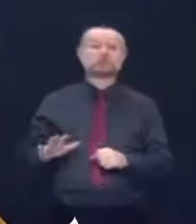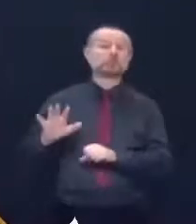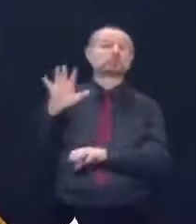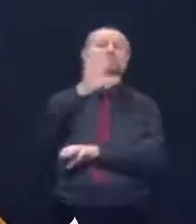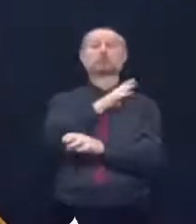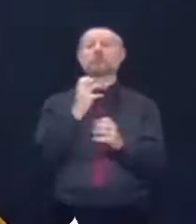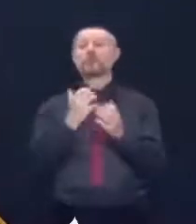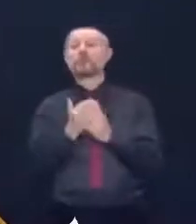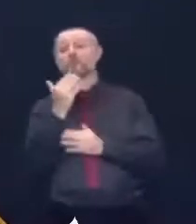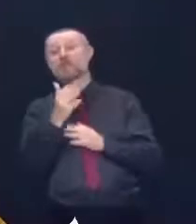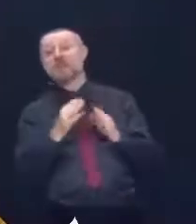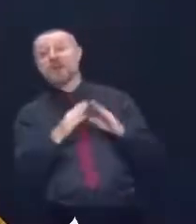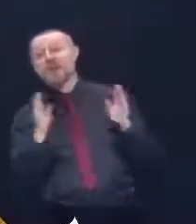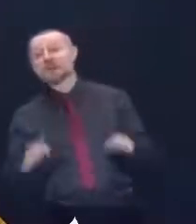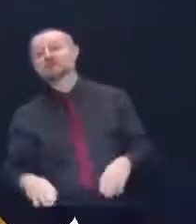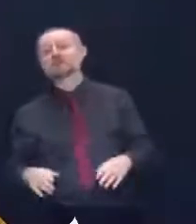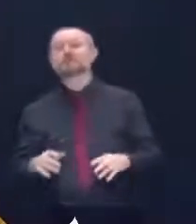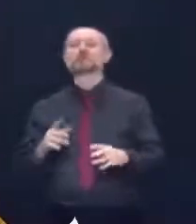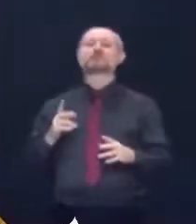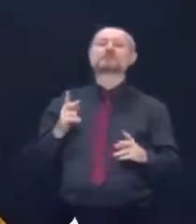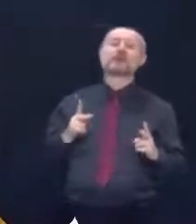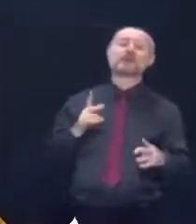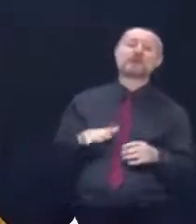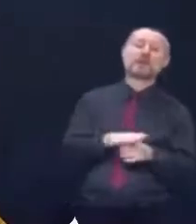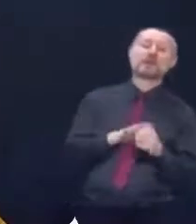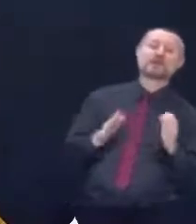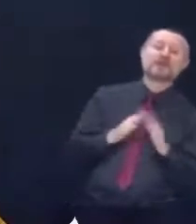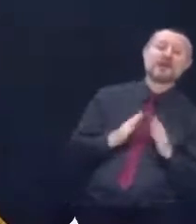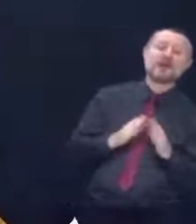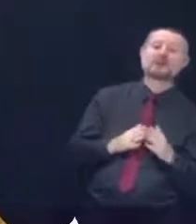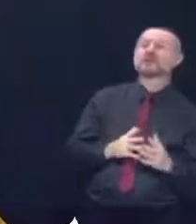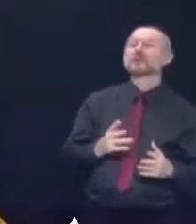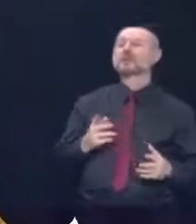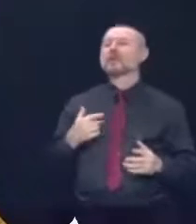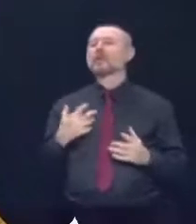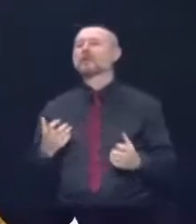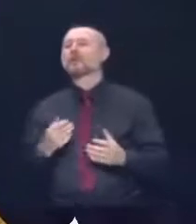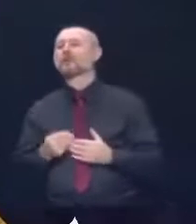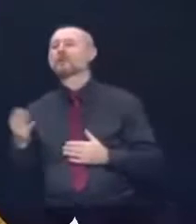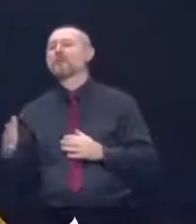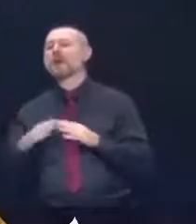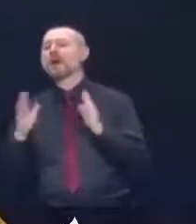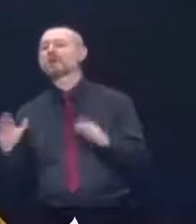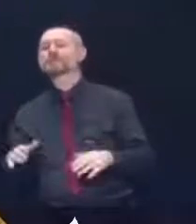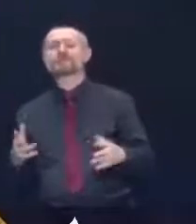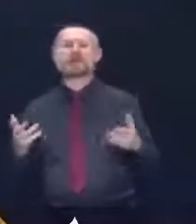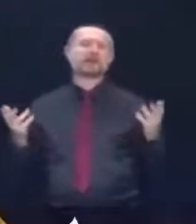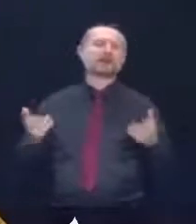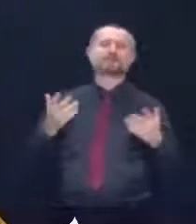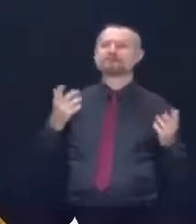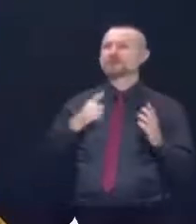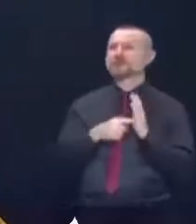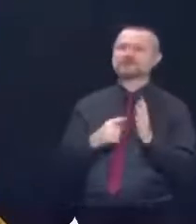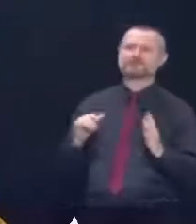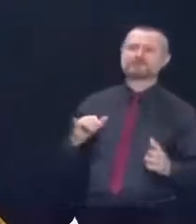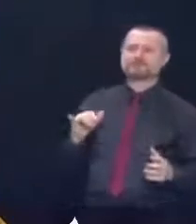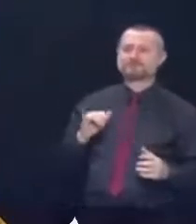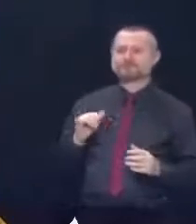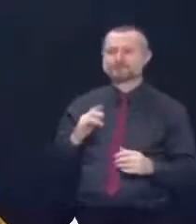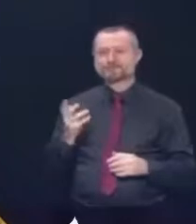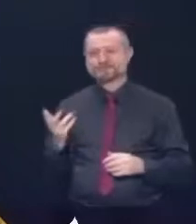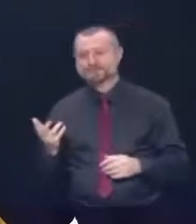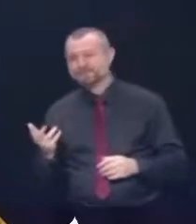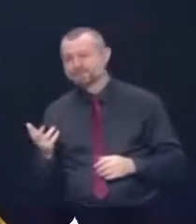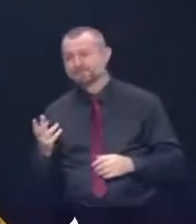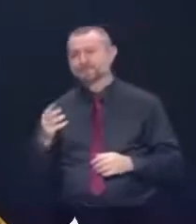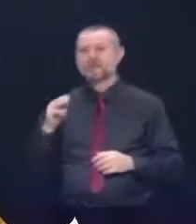the suburbs upstate. You don't say to the real estate broker, I want to buy a house in Mount